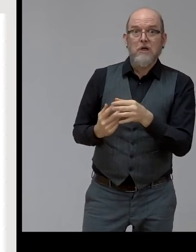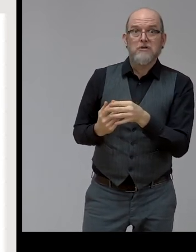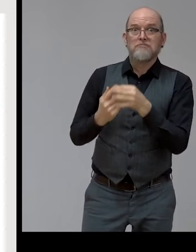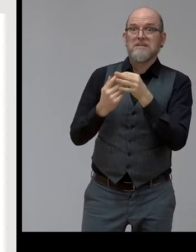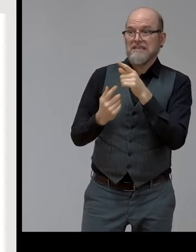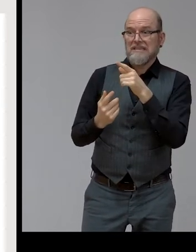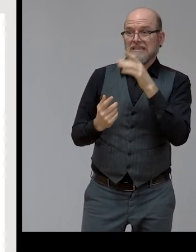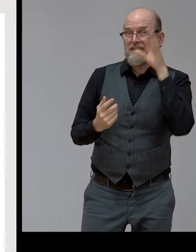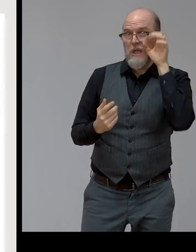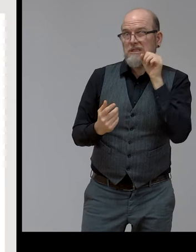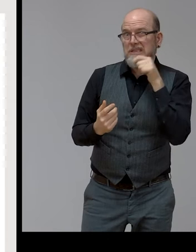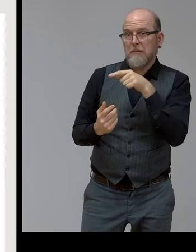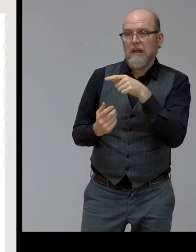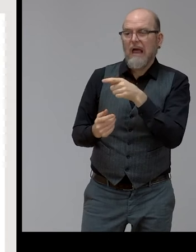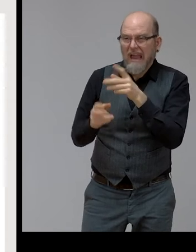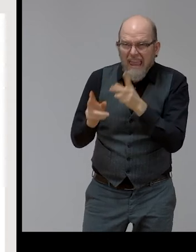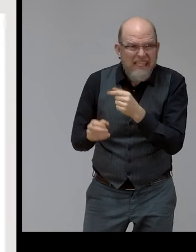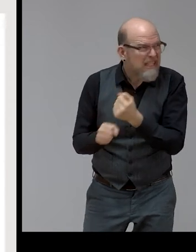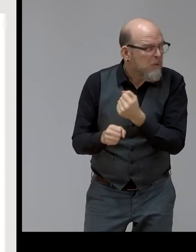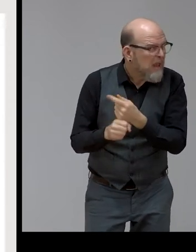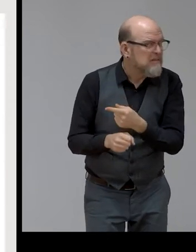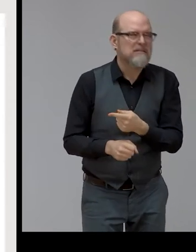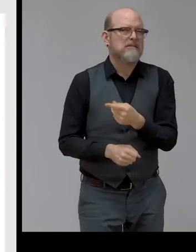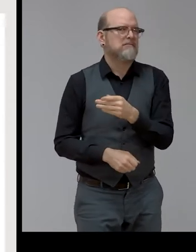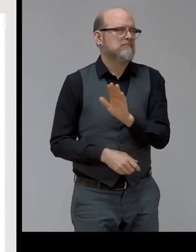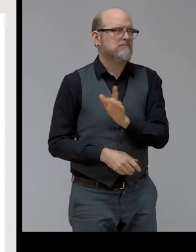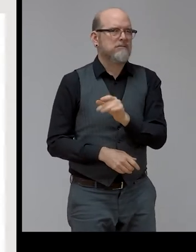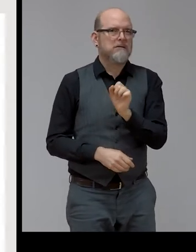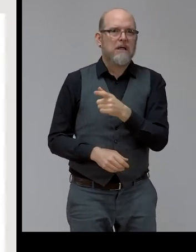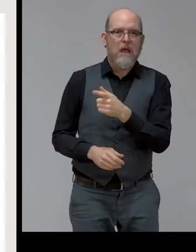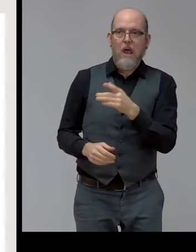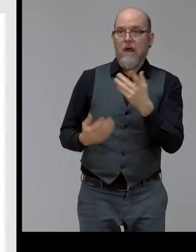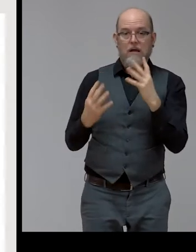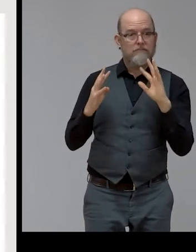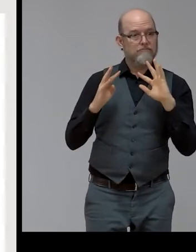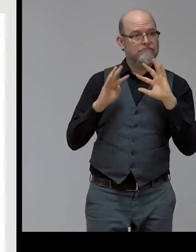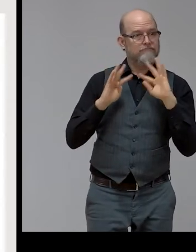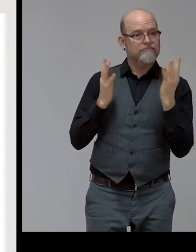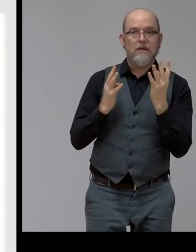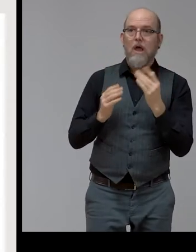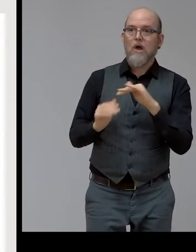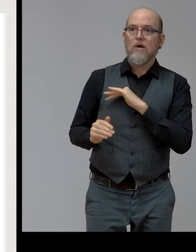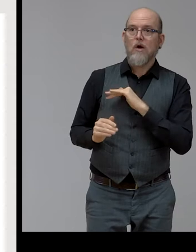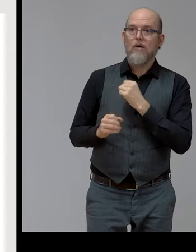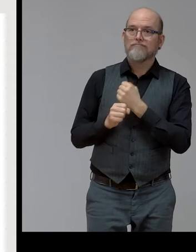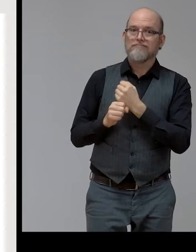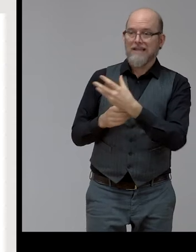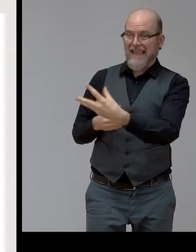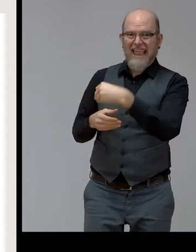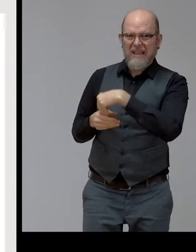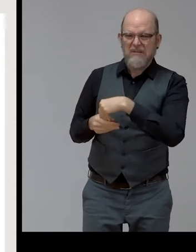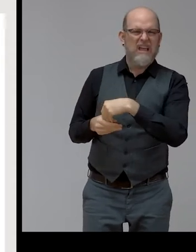adapt to the workplace, they cannot adapt to their colleagues. So the problems can be varied,